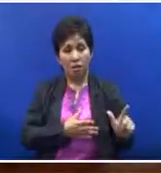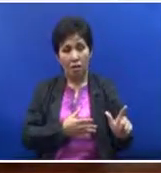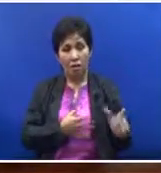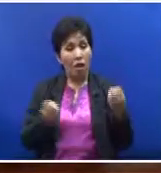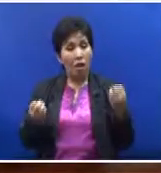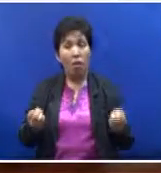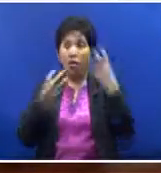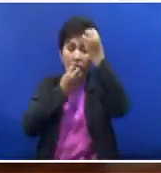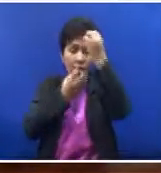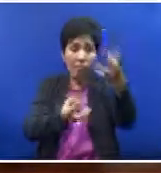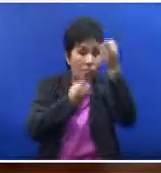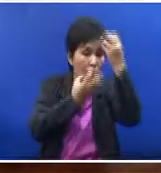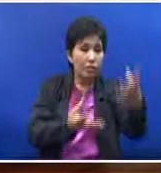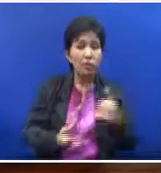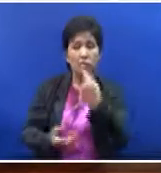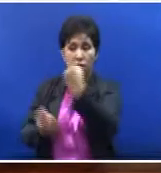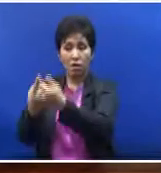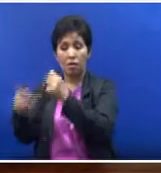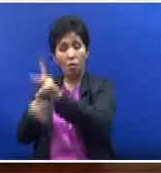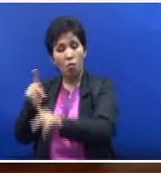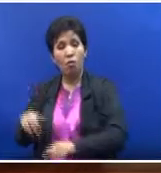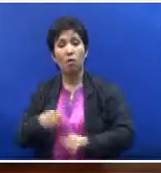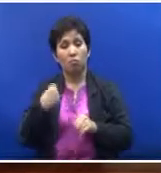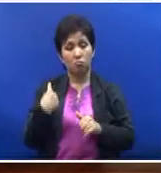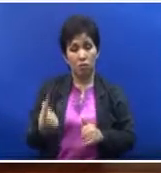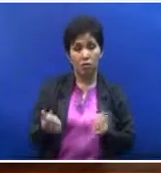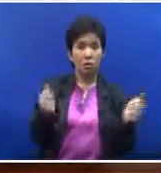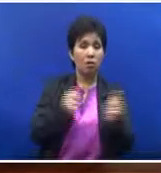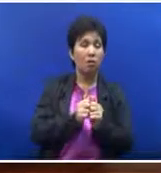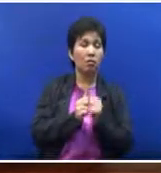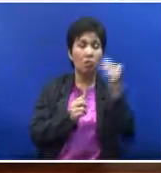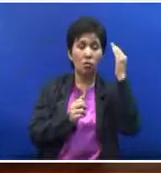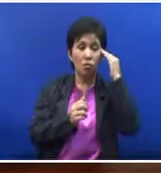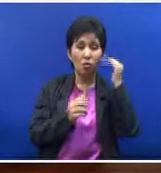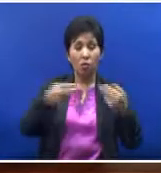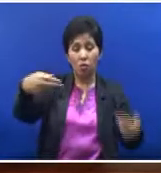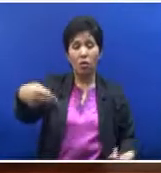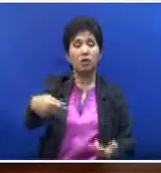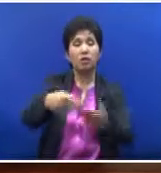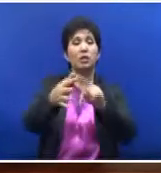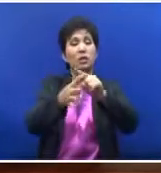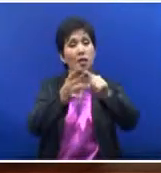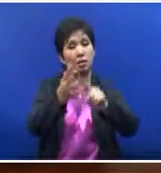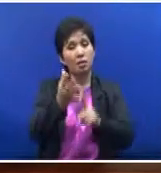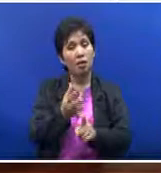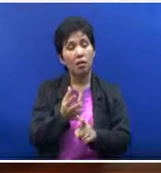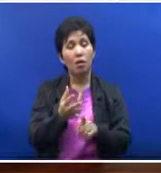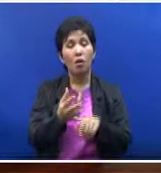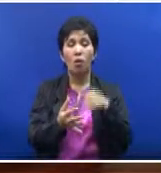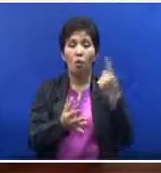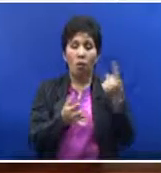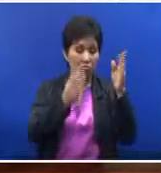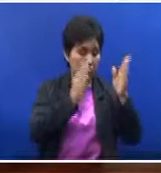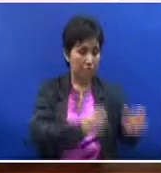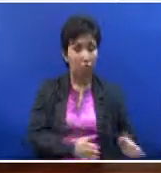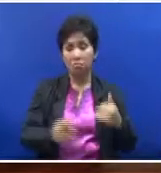a lot of information from one people to the other, just to know the link, the connections between one descendants to